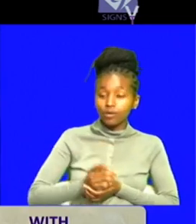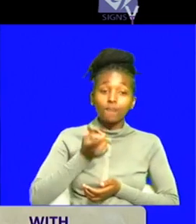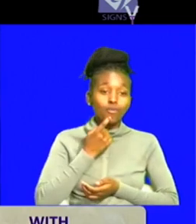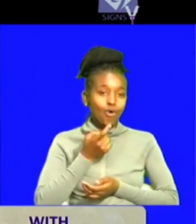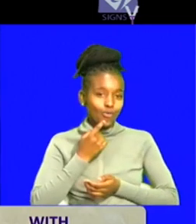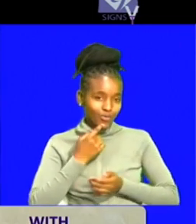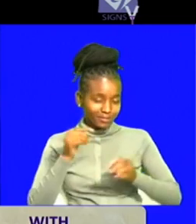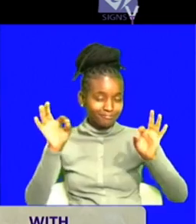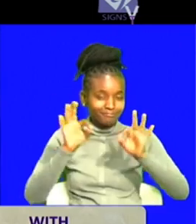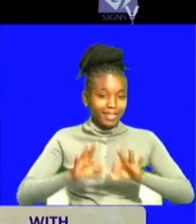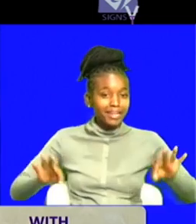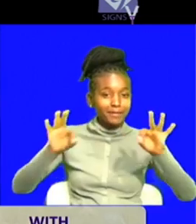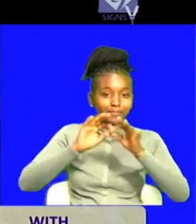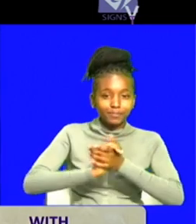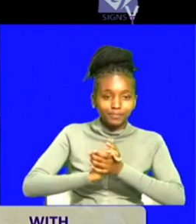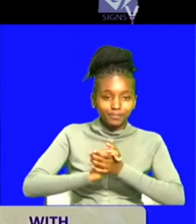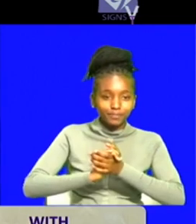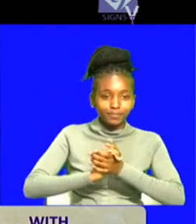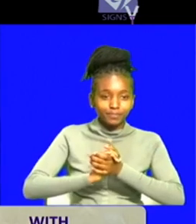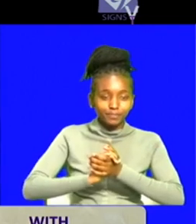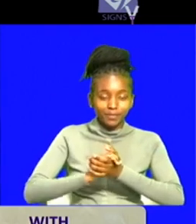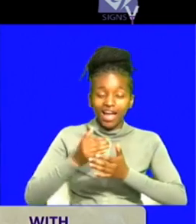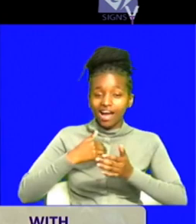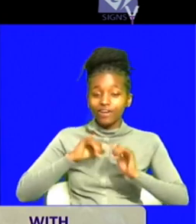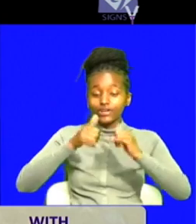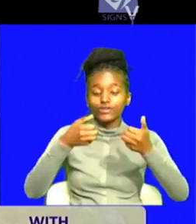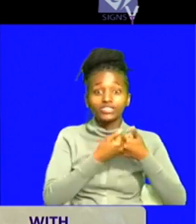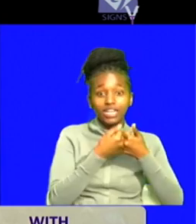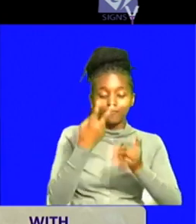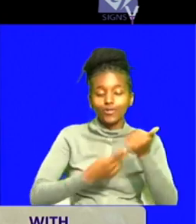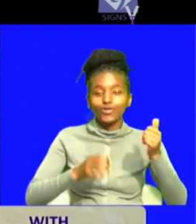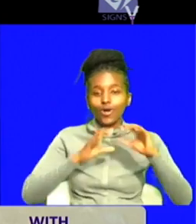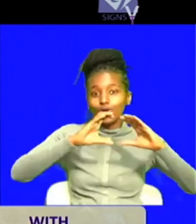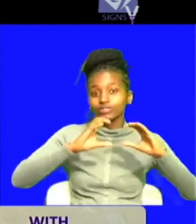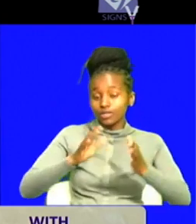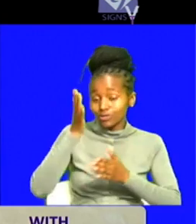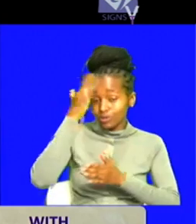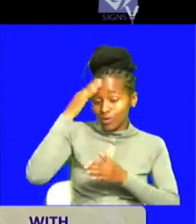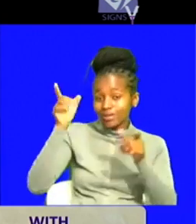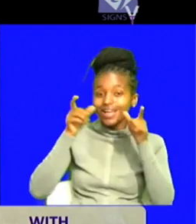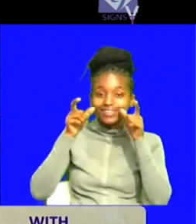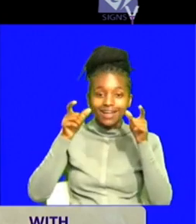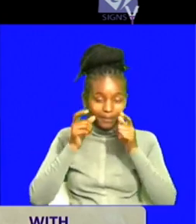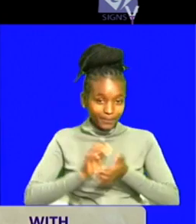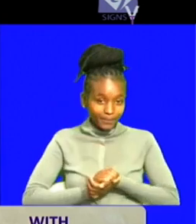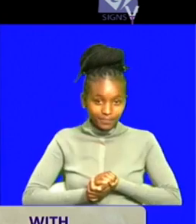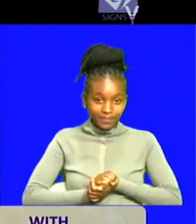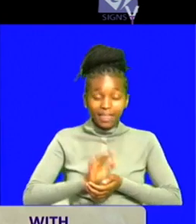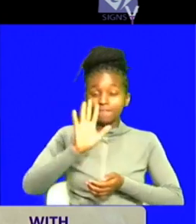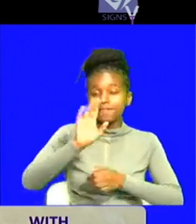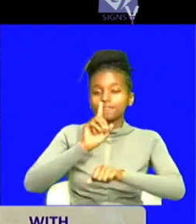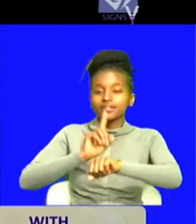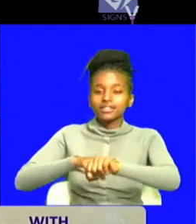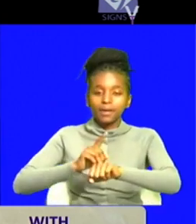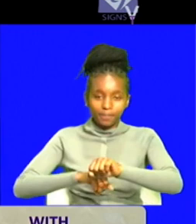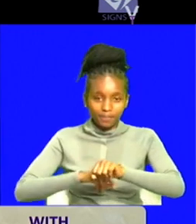a neutral ground, offers a new challenge for both coaches. Now, Tusker FC, this will be their fifth time